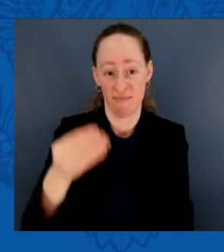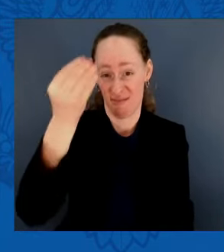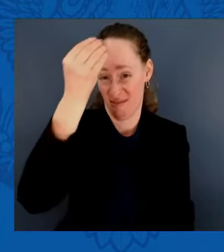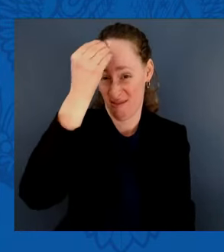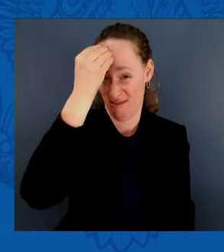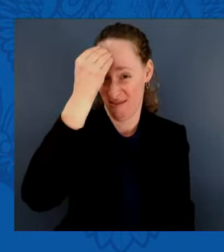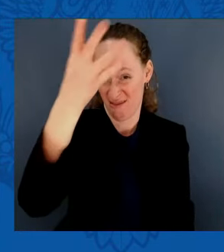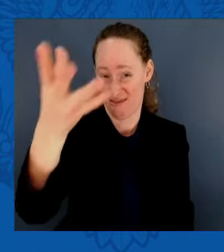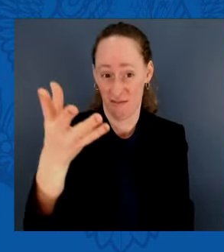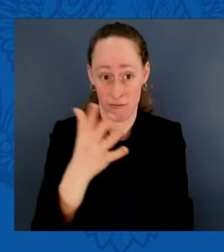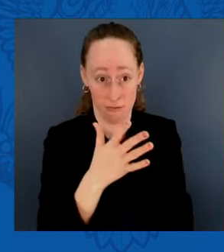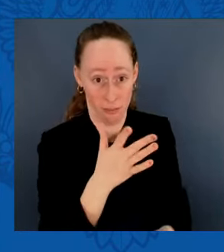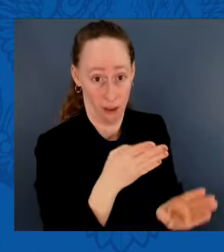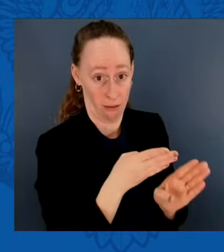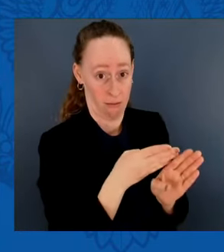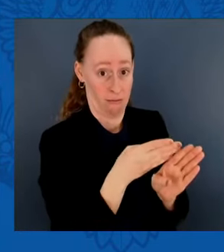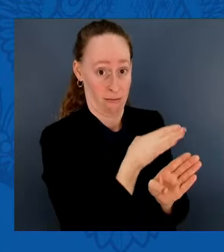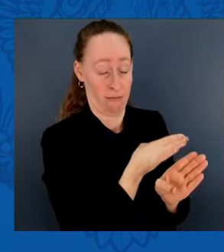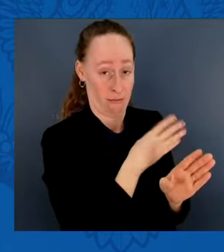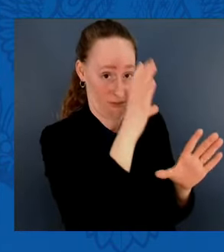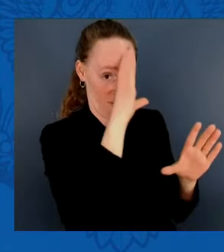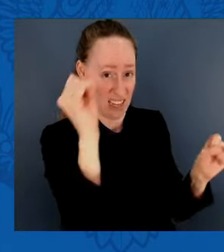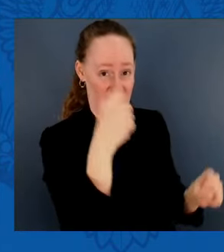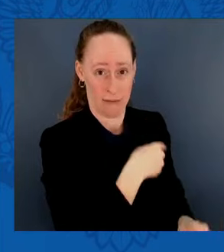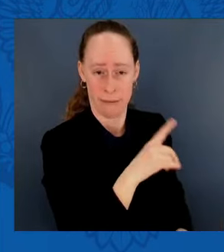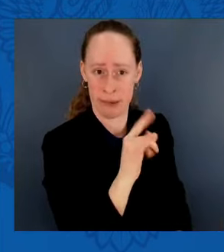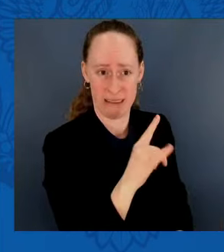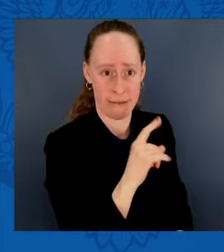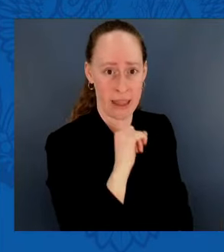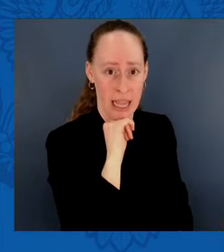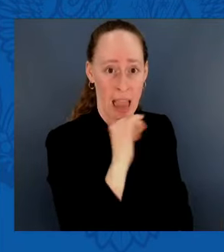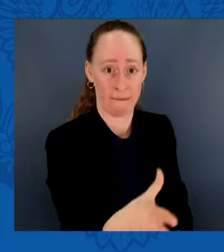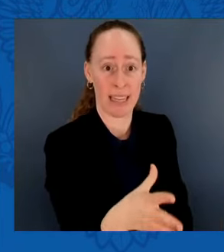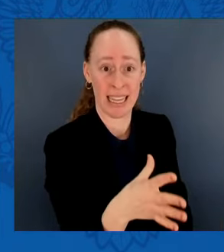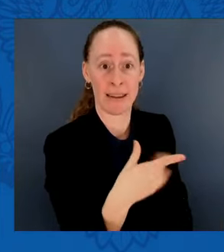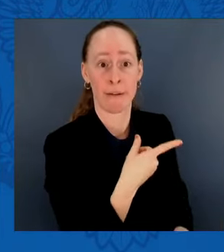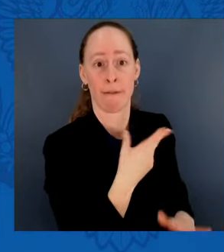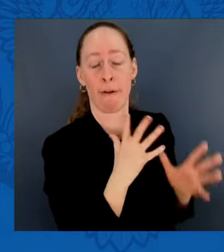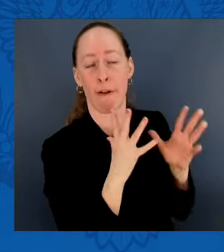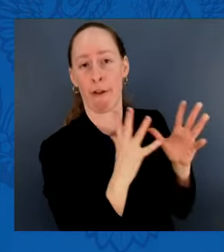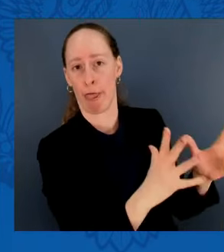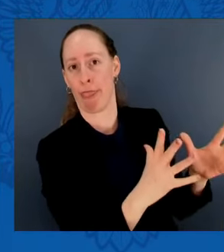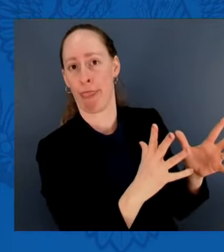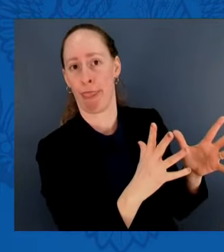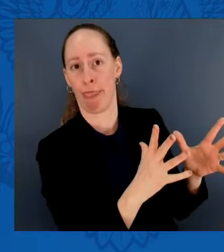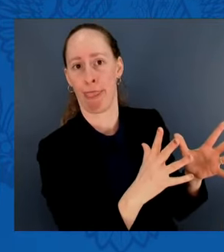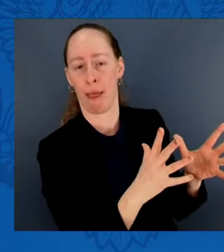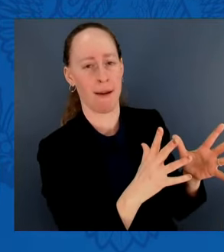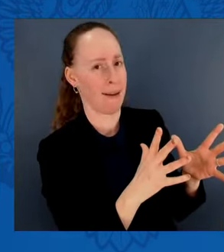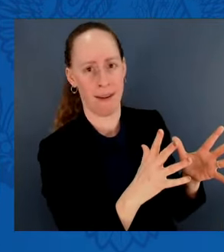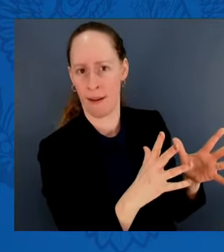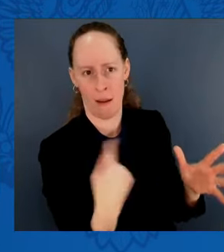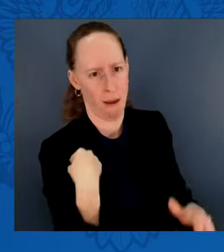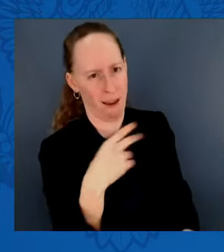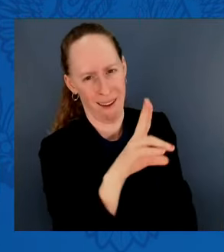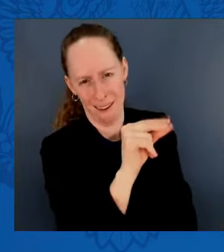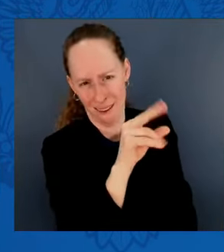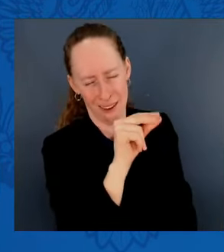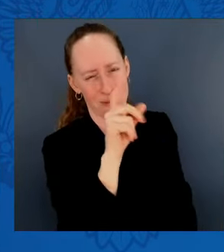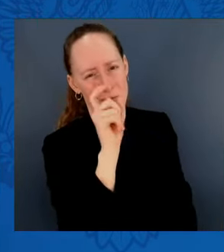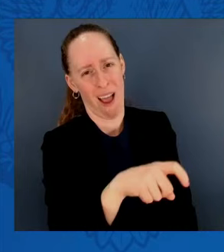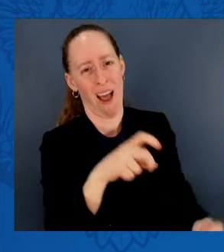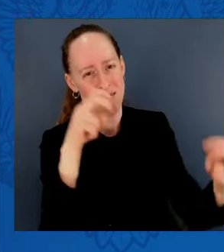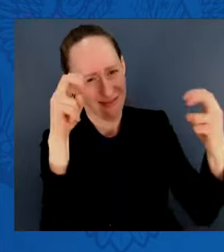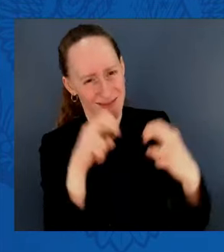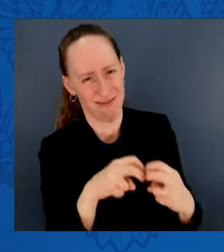I want competition with China, not conflict. And we're in a stronger position to win the conflict of the 21st century against China